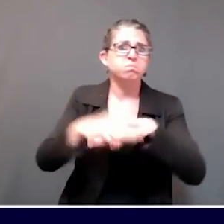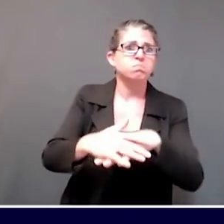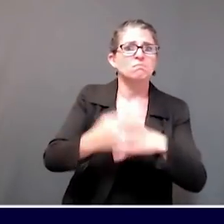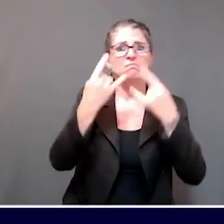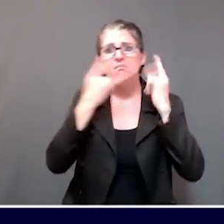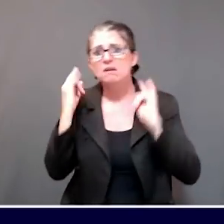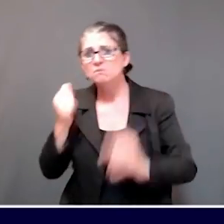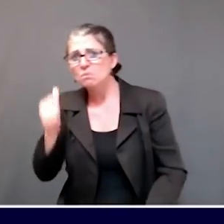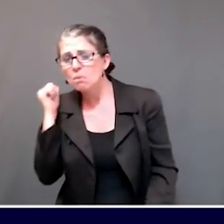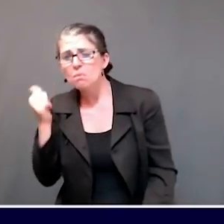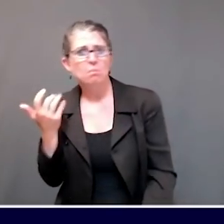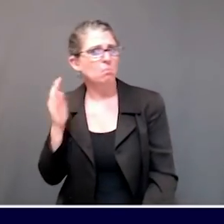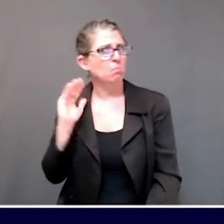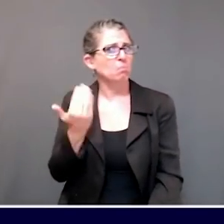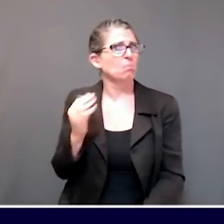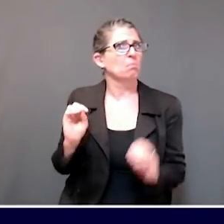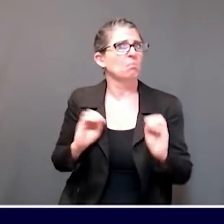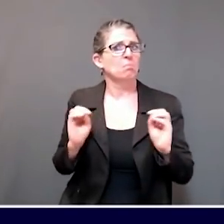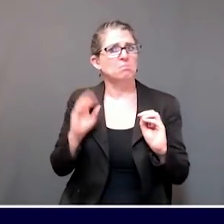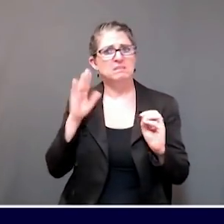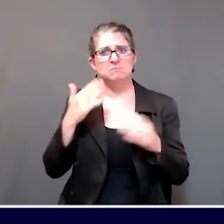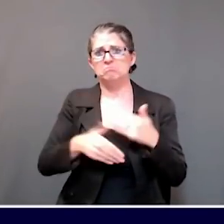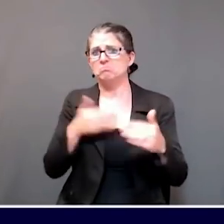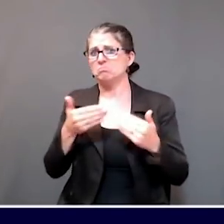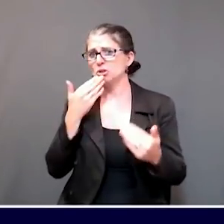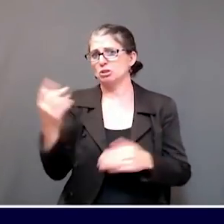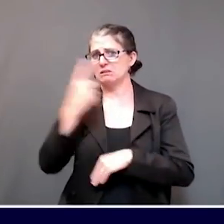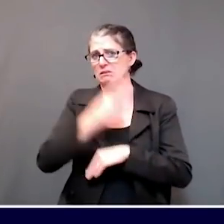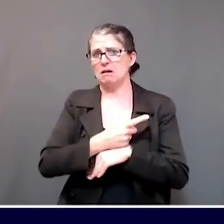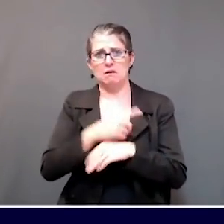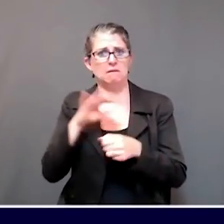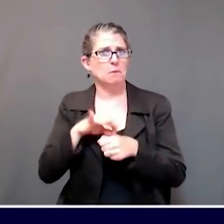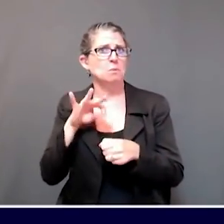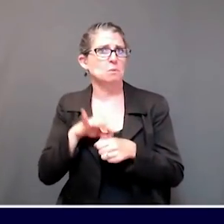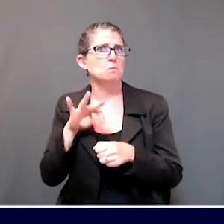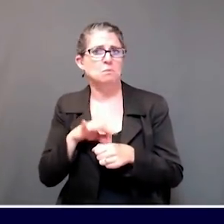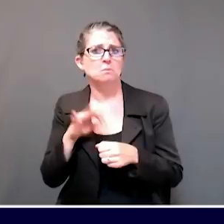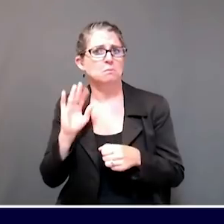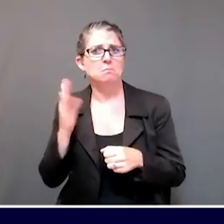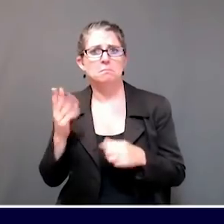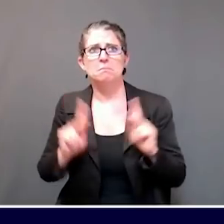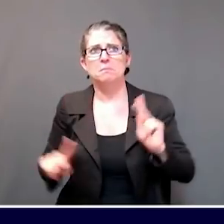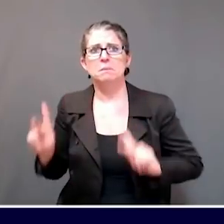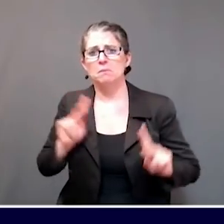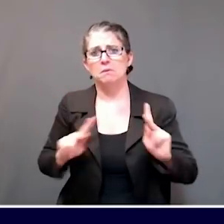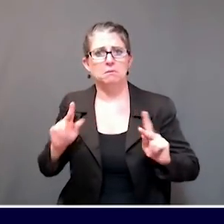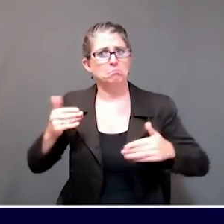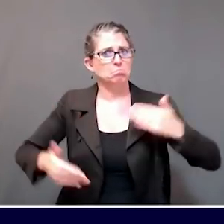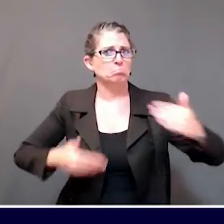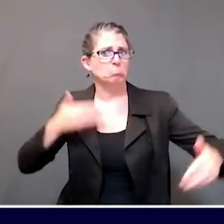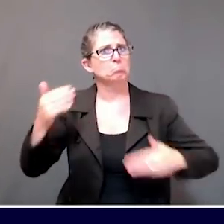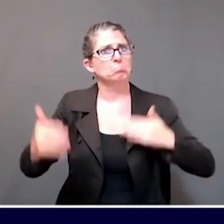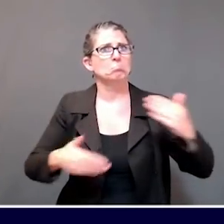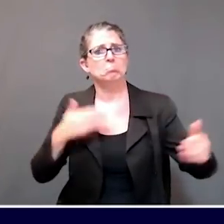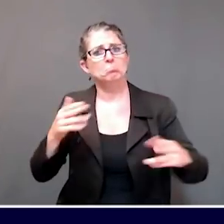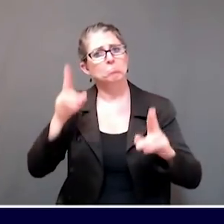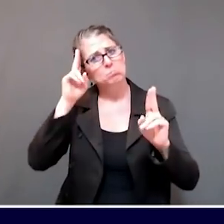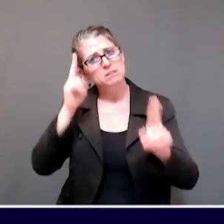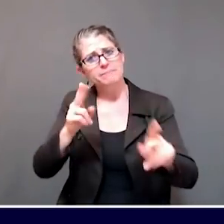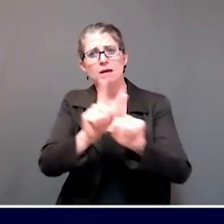of the barriers, as it were. People are generally pretty well behaved at the polls. You know, those wardens, those registrars are